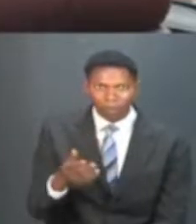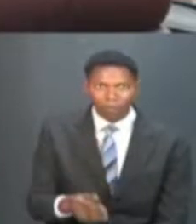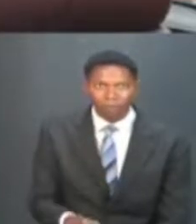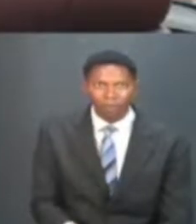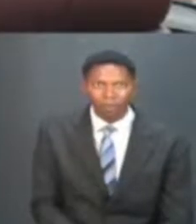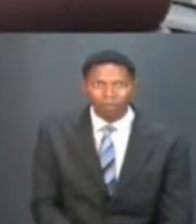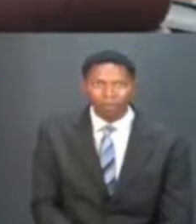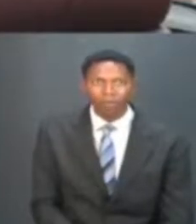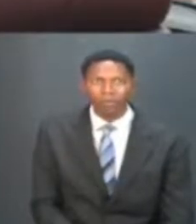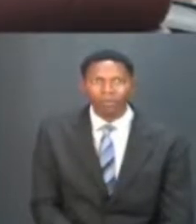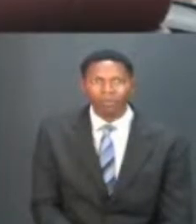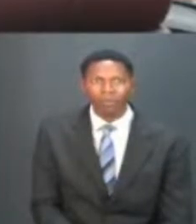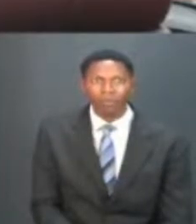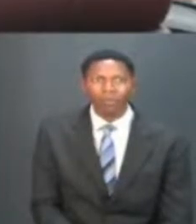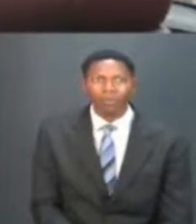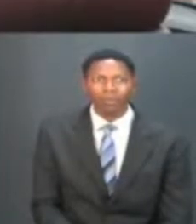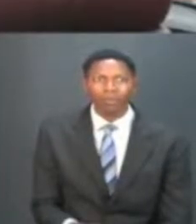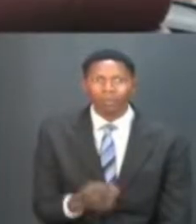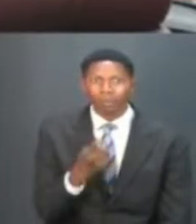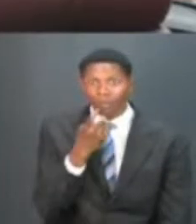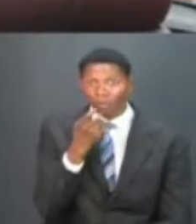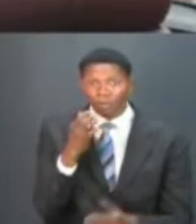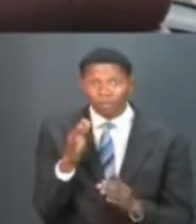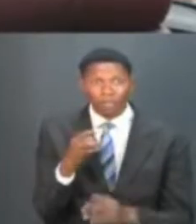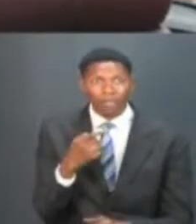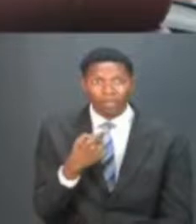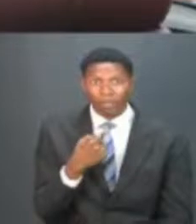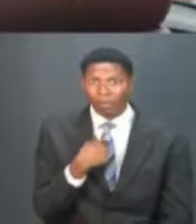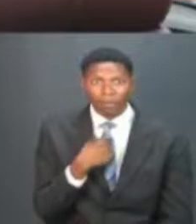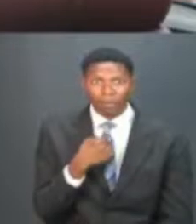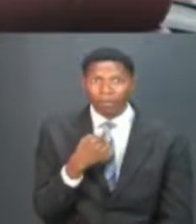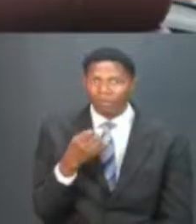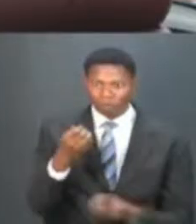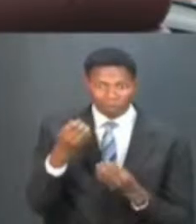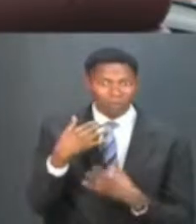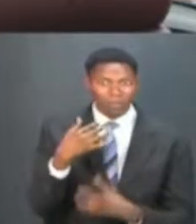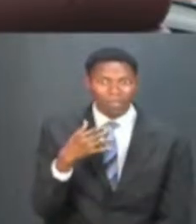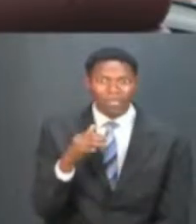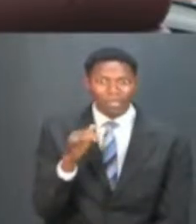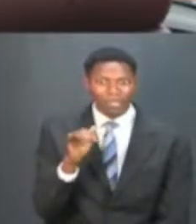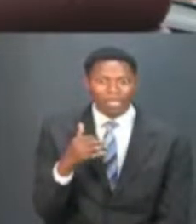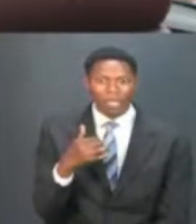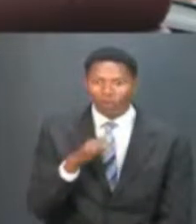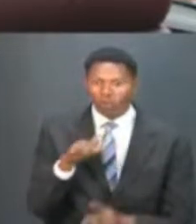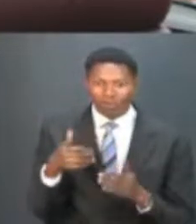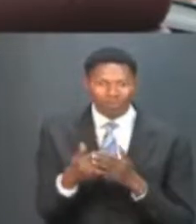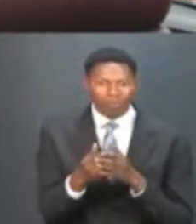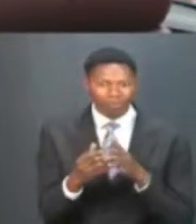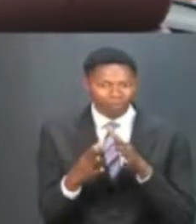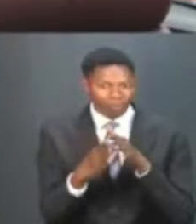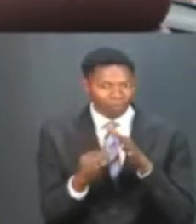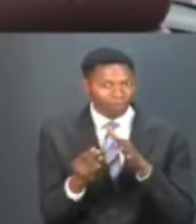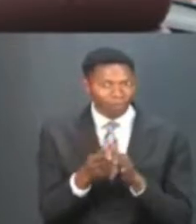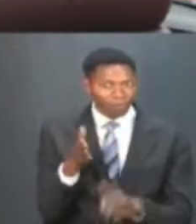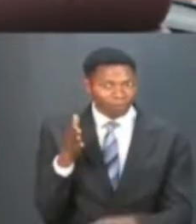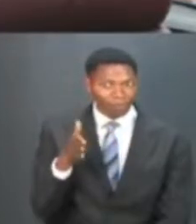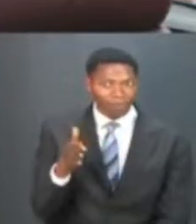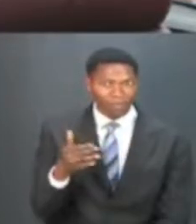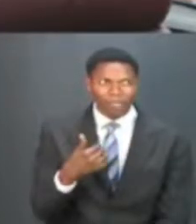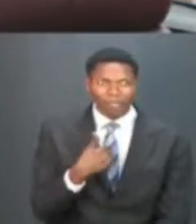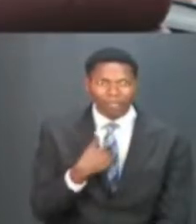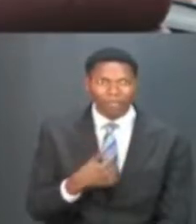see. Okay, Speaker, I'm guided. I've been told that the copies are electronic copies are on the console.